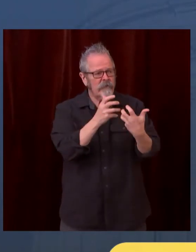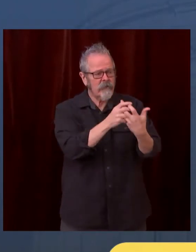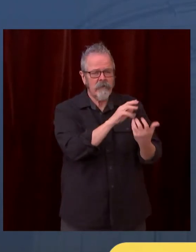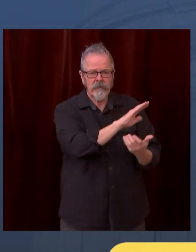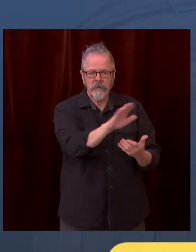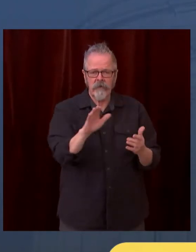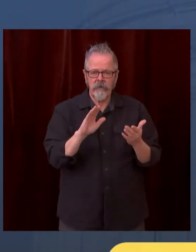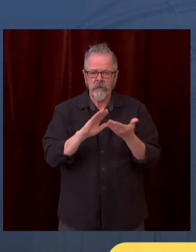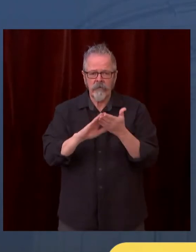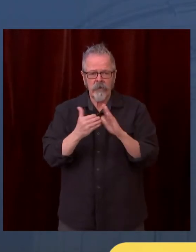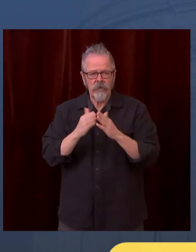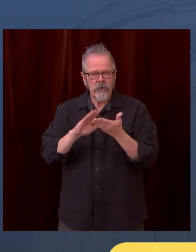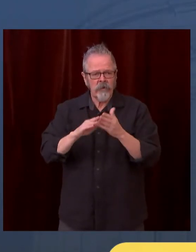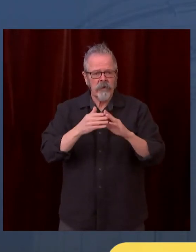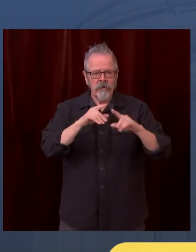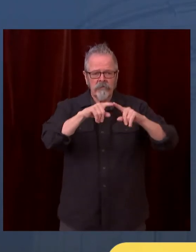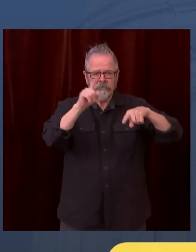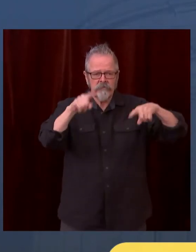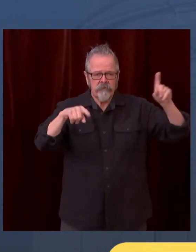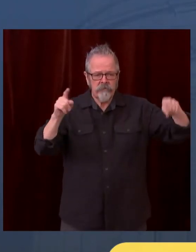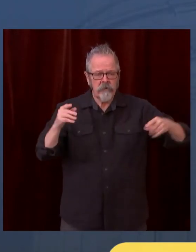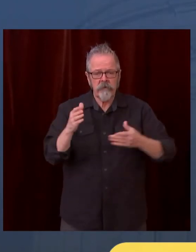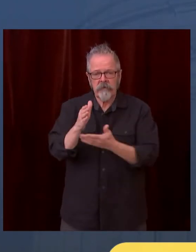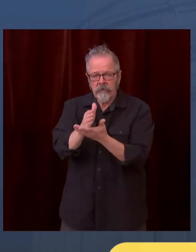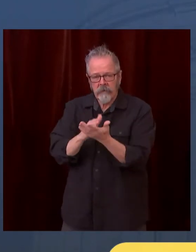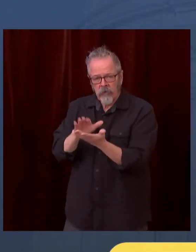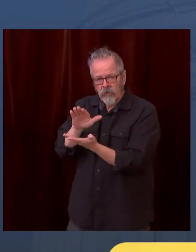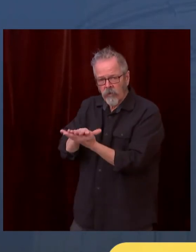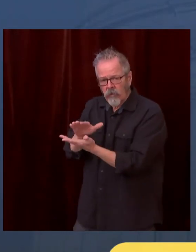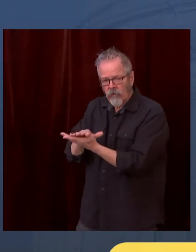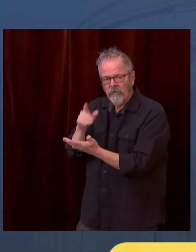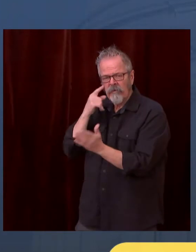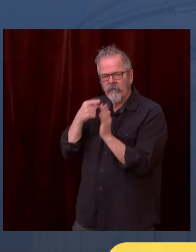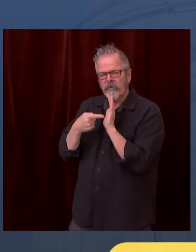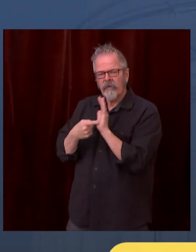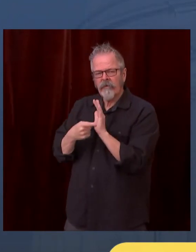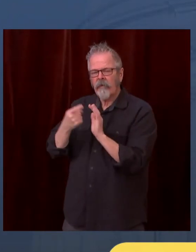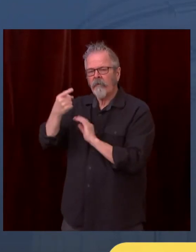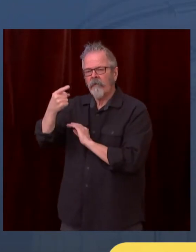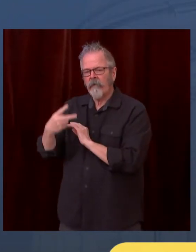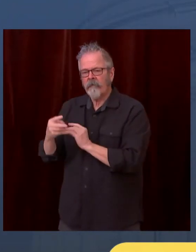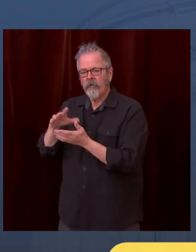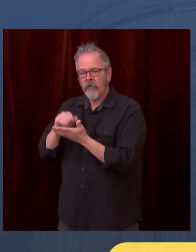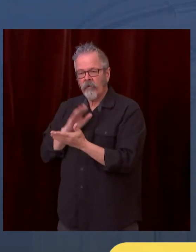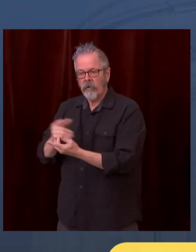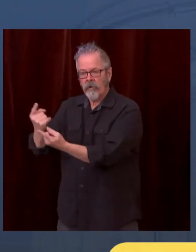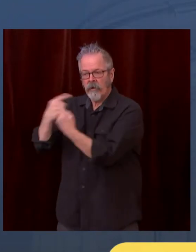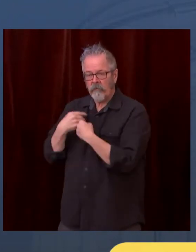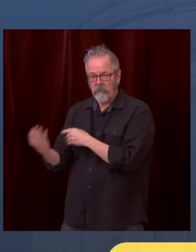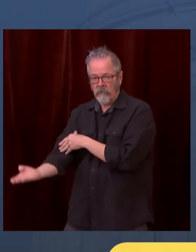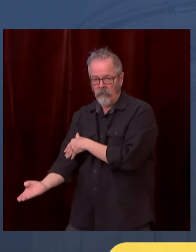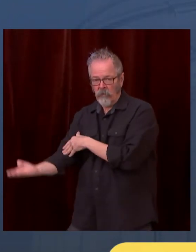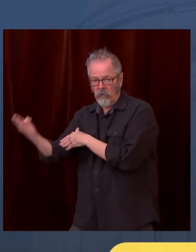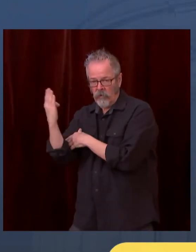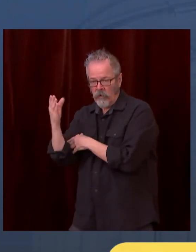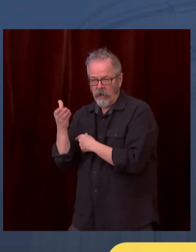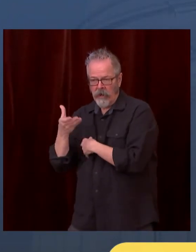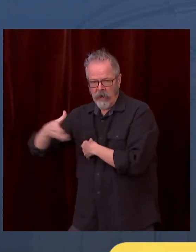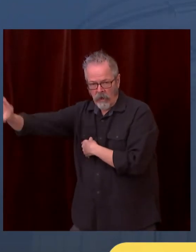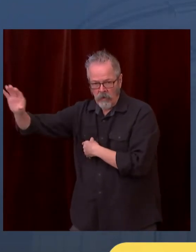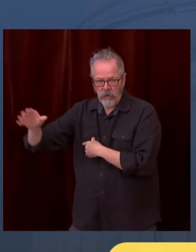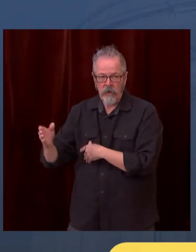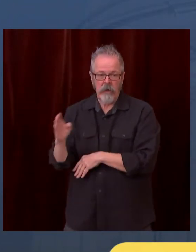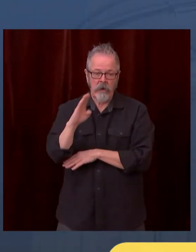very successful for their communities, and they have designed those systems. Some have found hybrid models which go on a